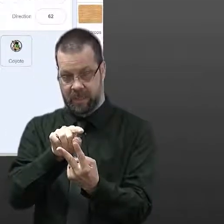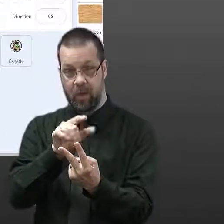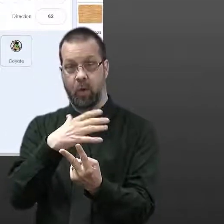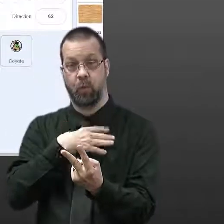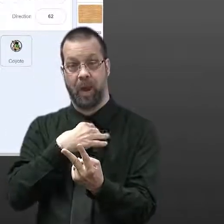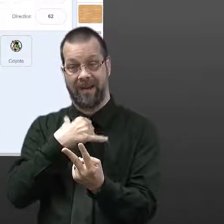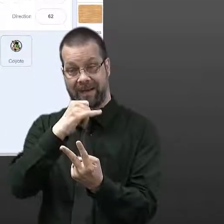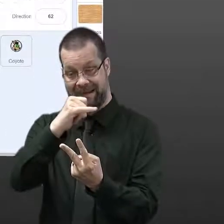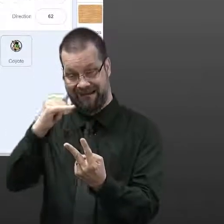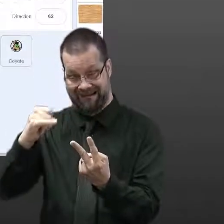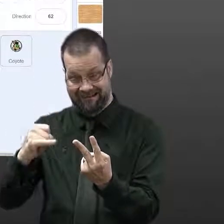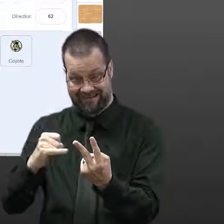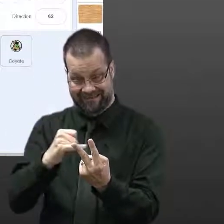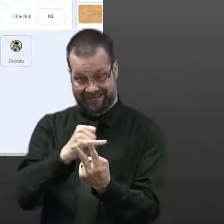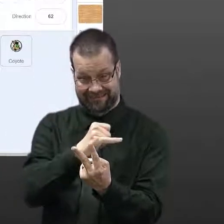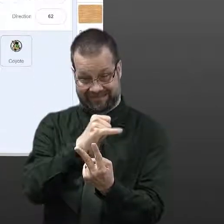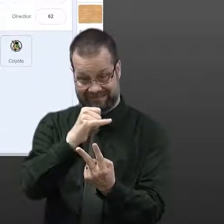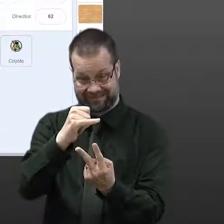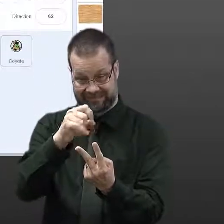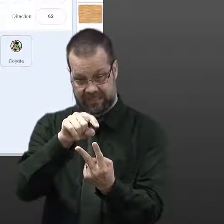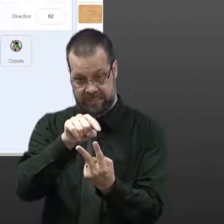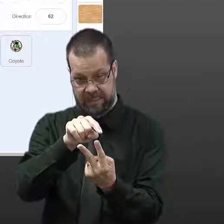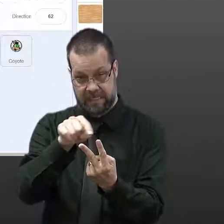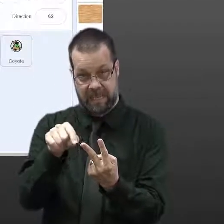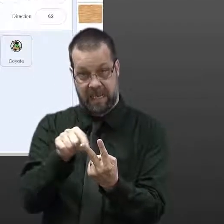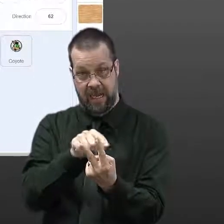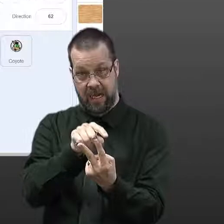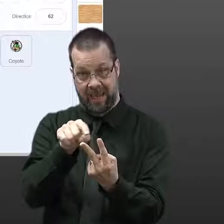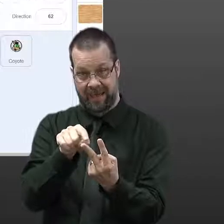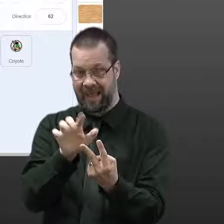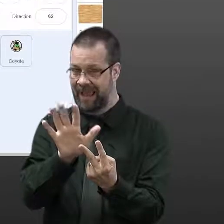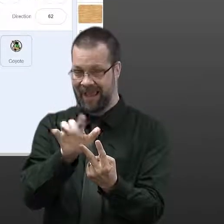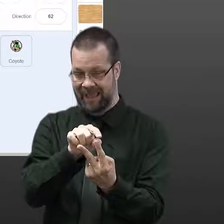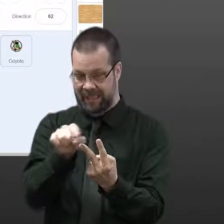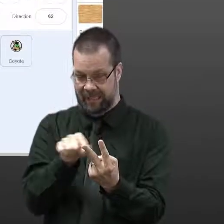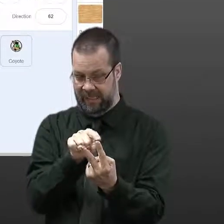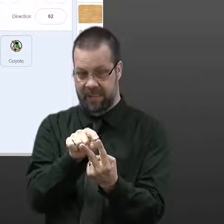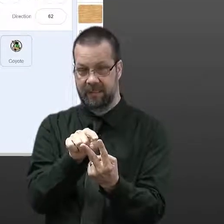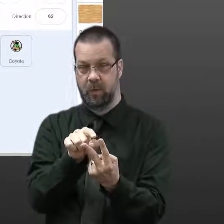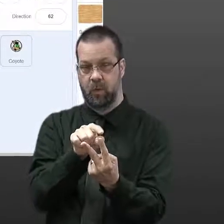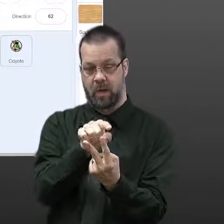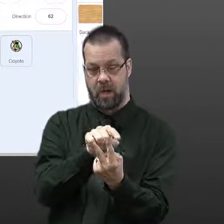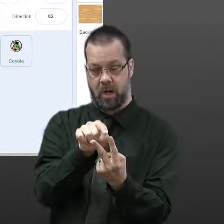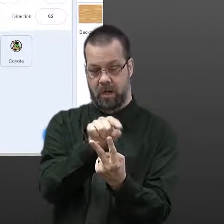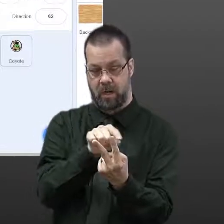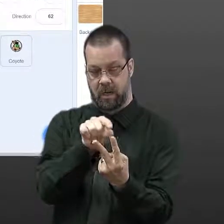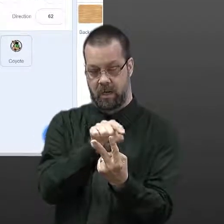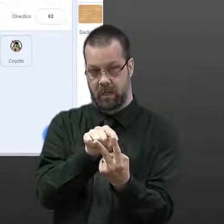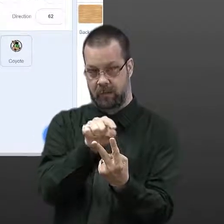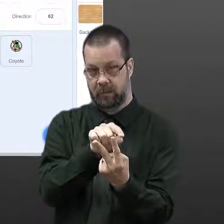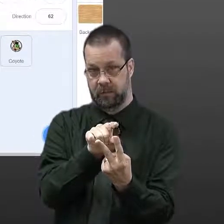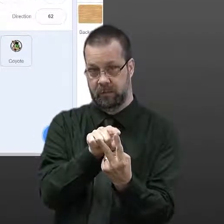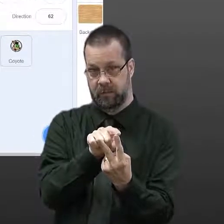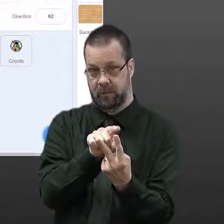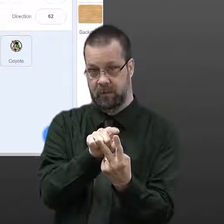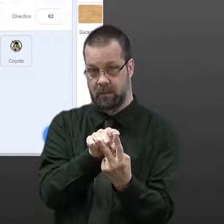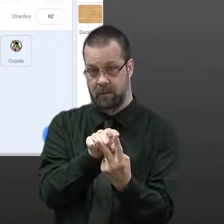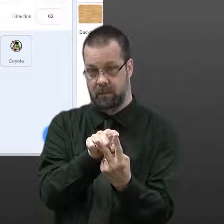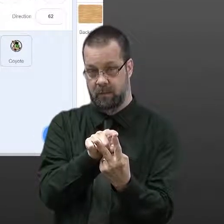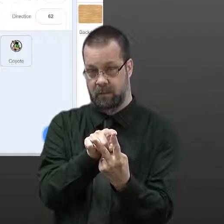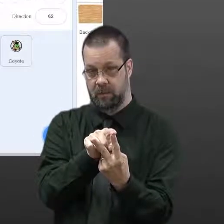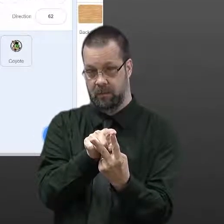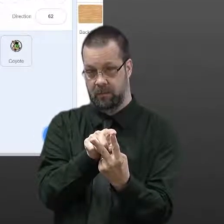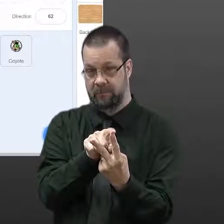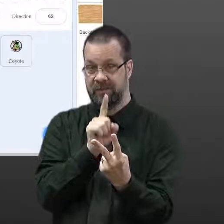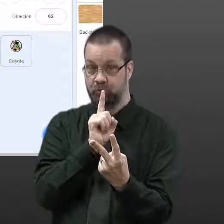let go here, when we're putting blocks inside of blocks, the correct space is highlighted. So you don't want that